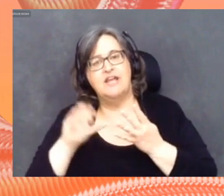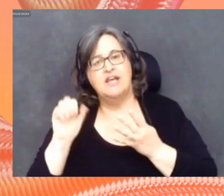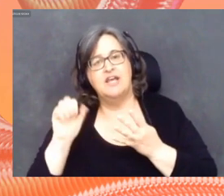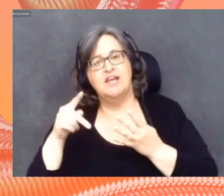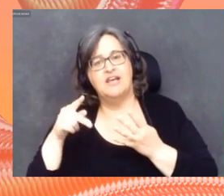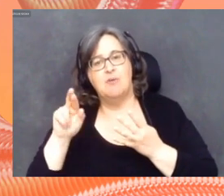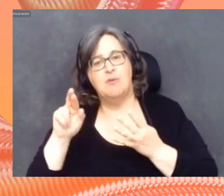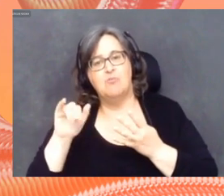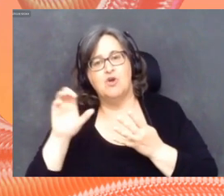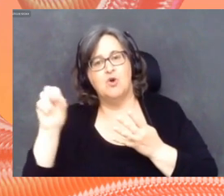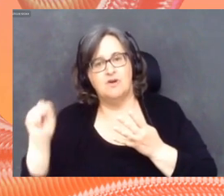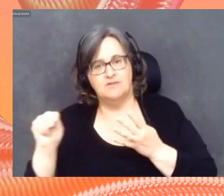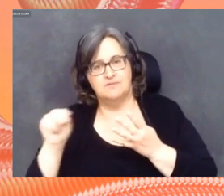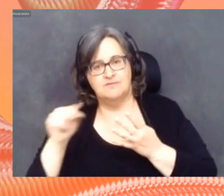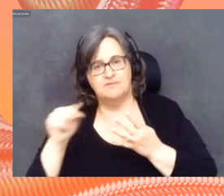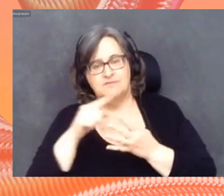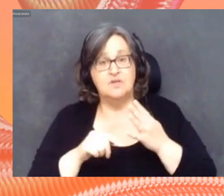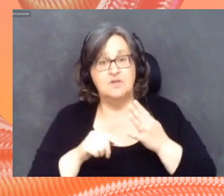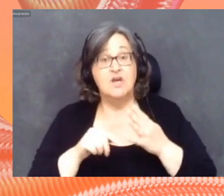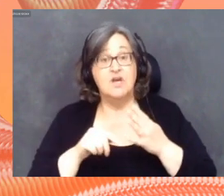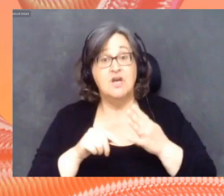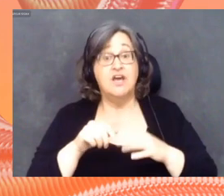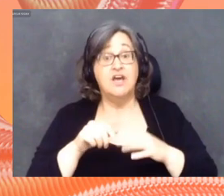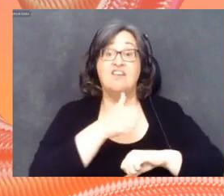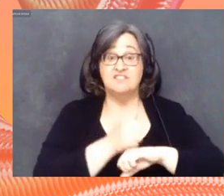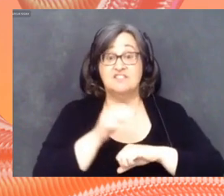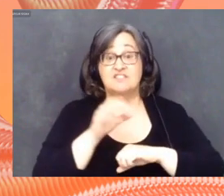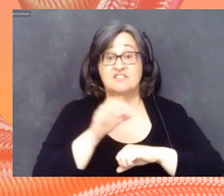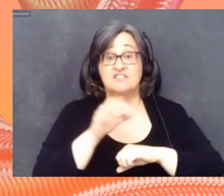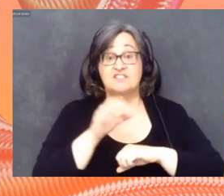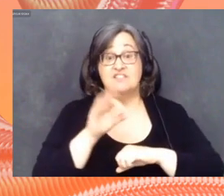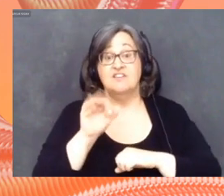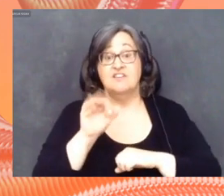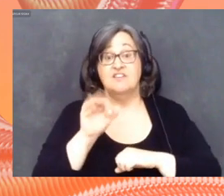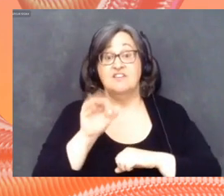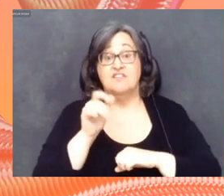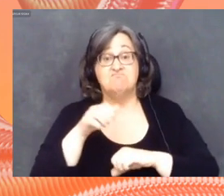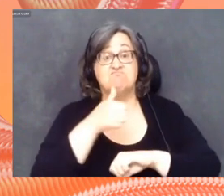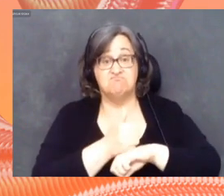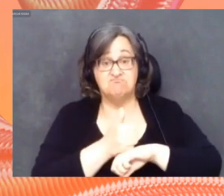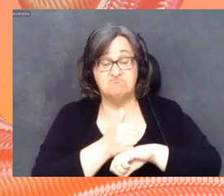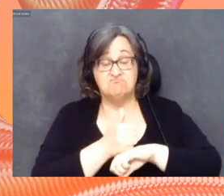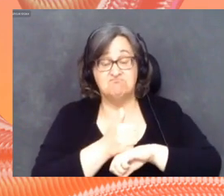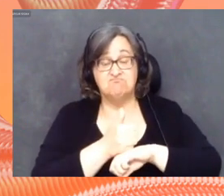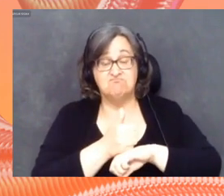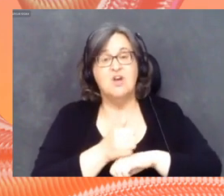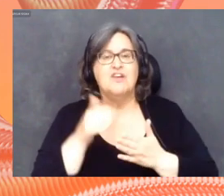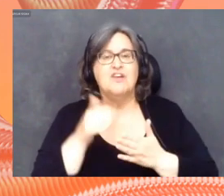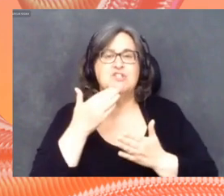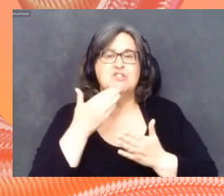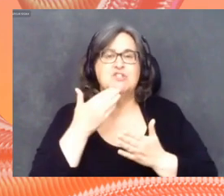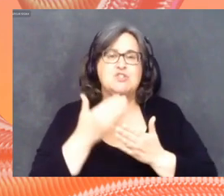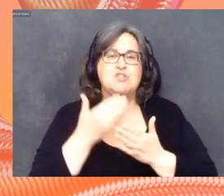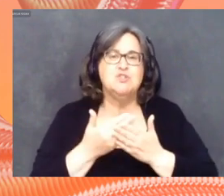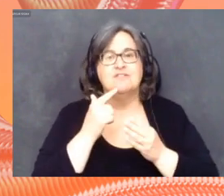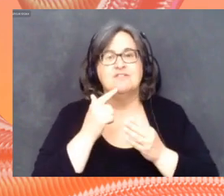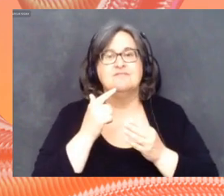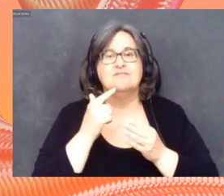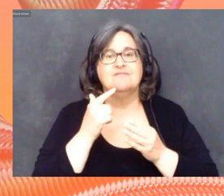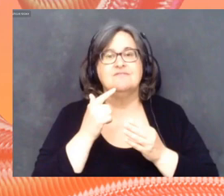Great. And then the fixed signs, the fixed part of your chart is really good for fixing something. It's